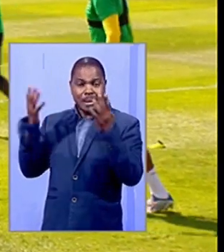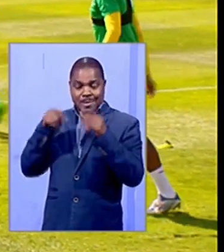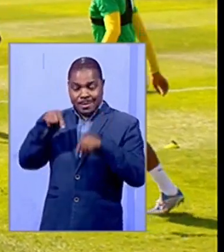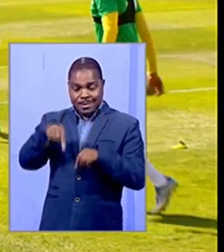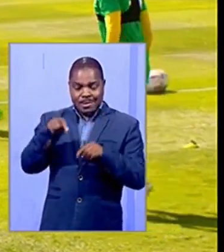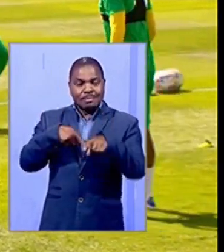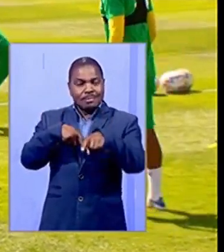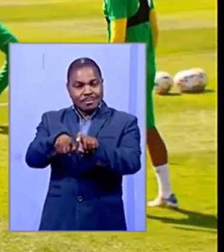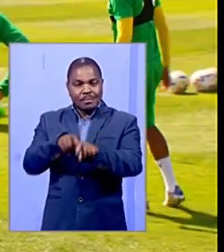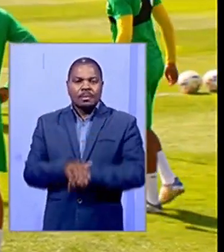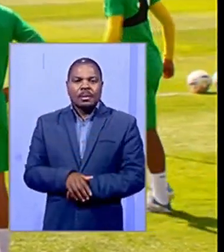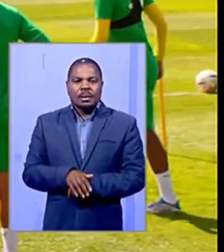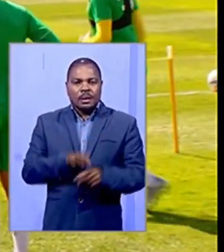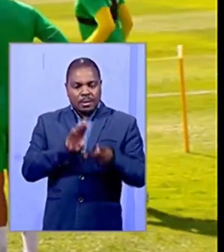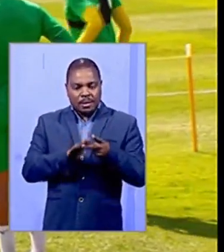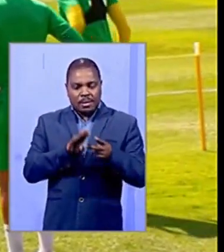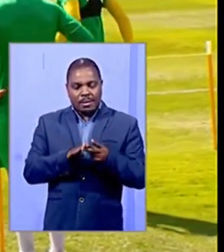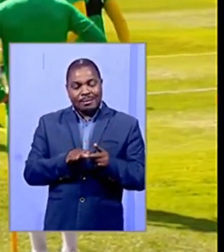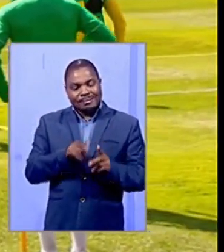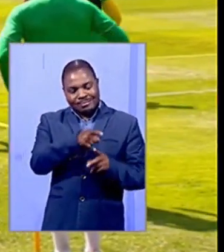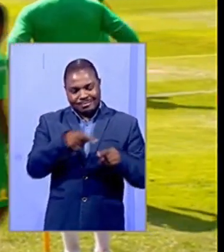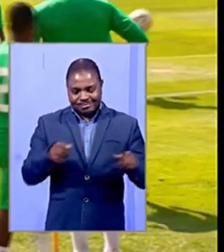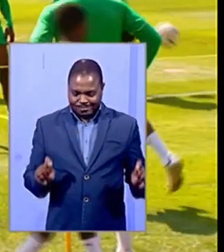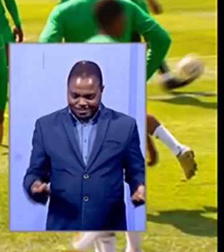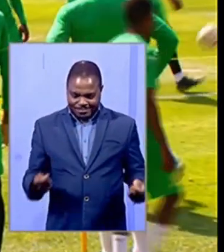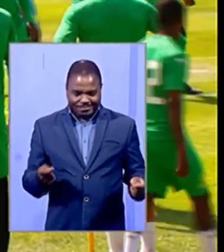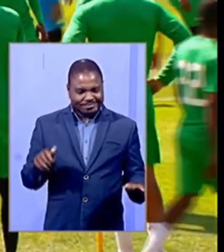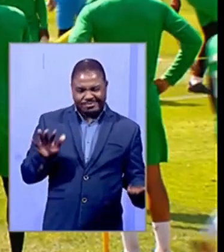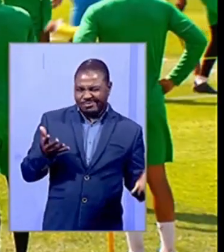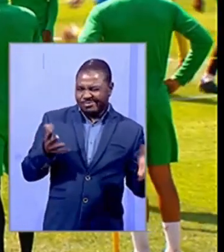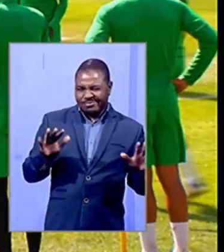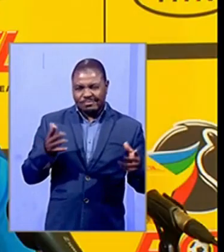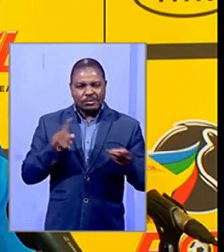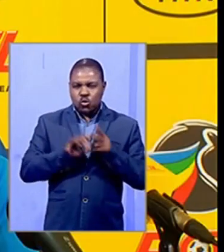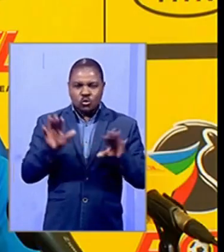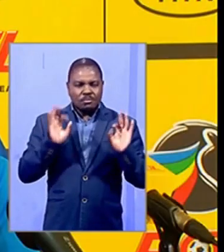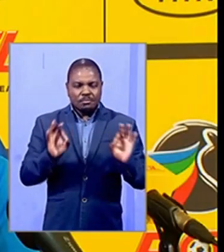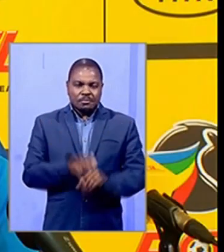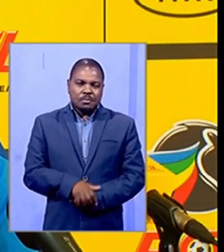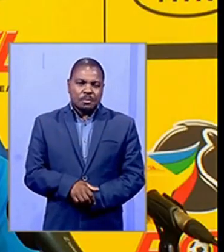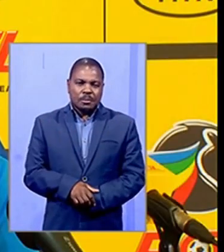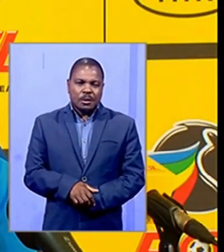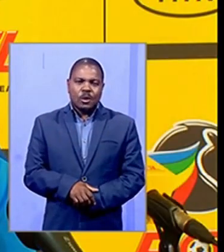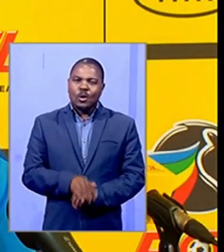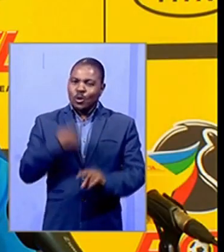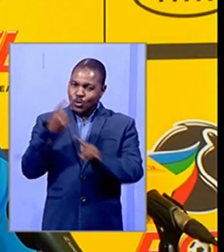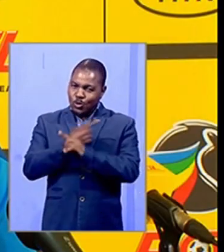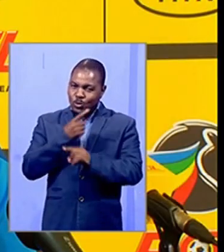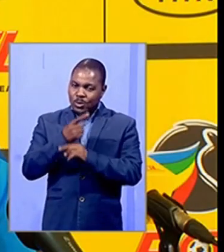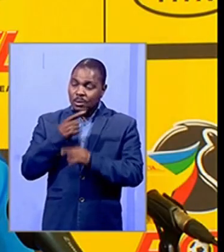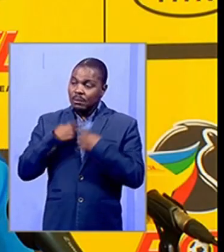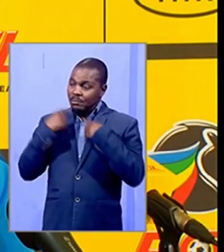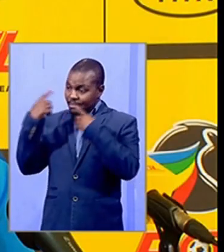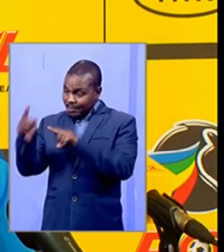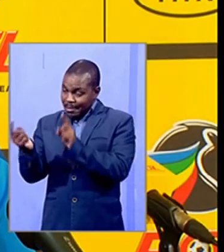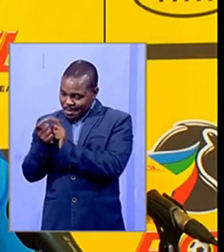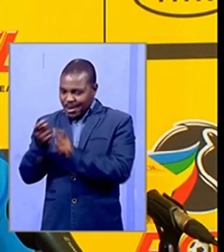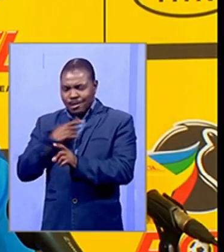leaking efela le morago la bona le a teka mo sehleng se. No, we always go for a match to win the